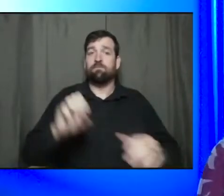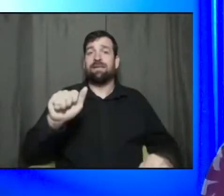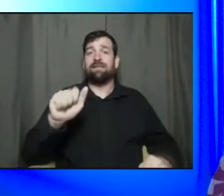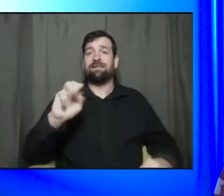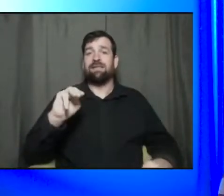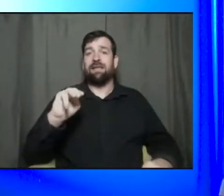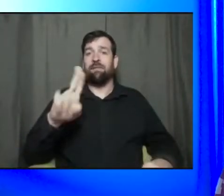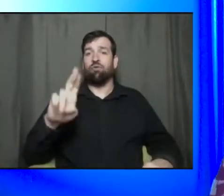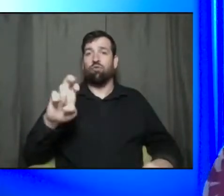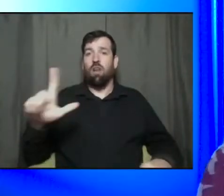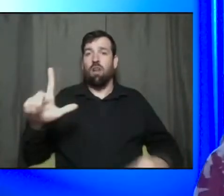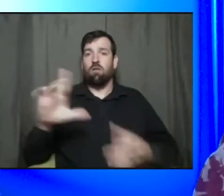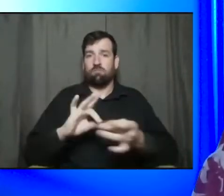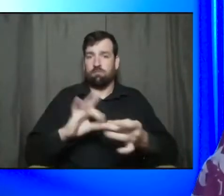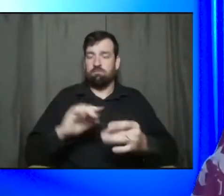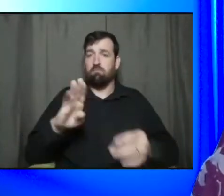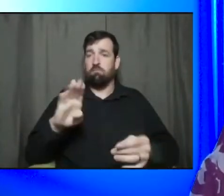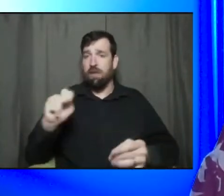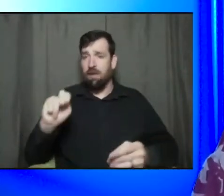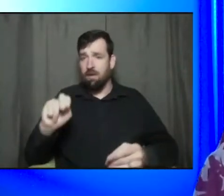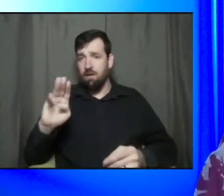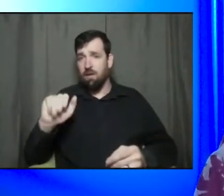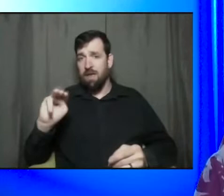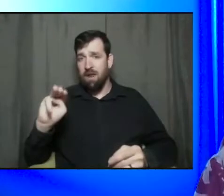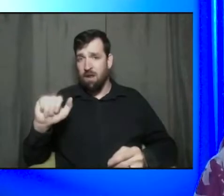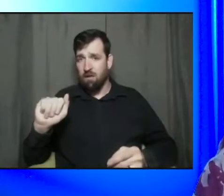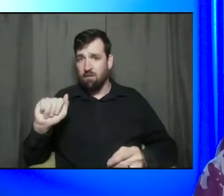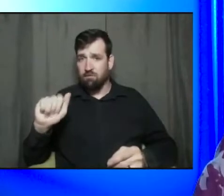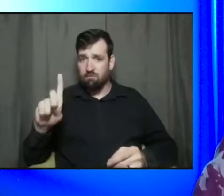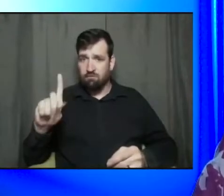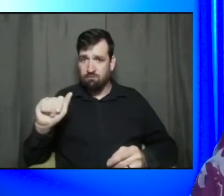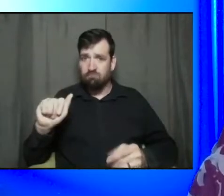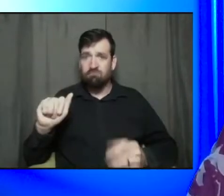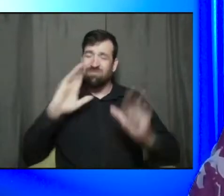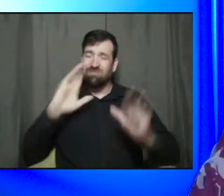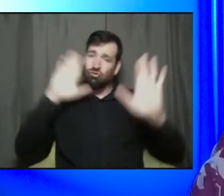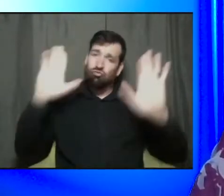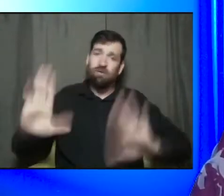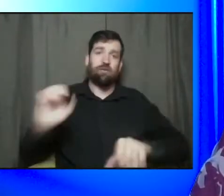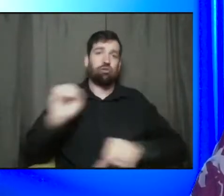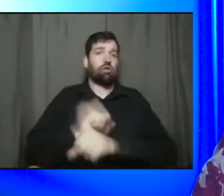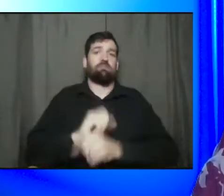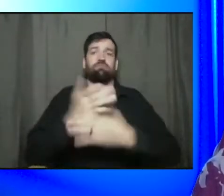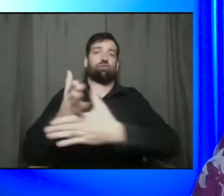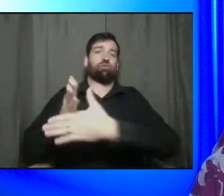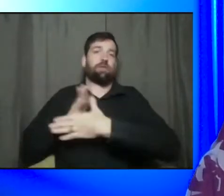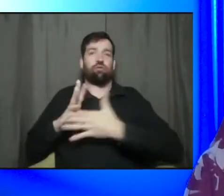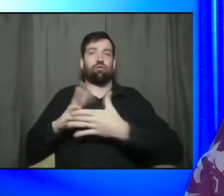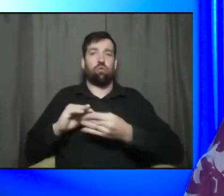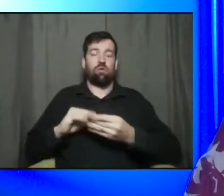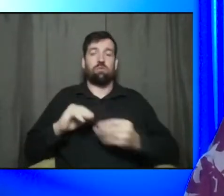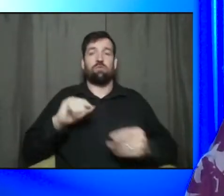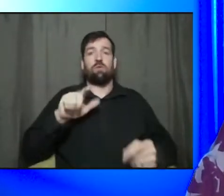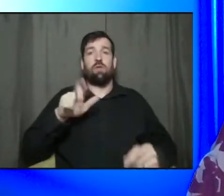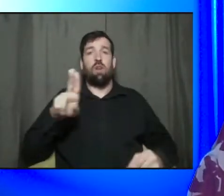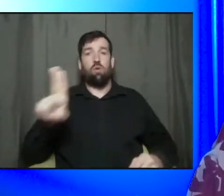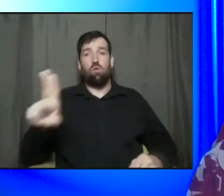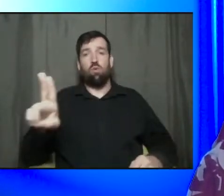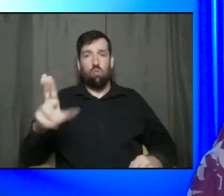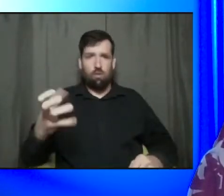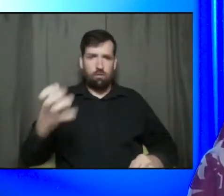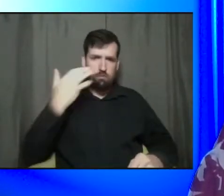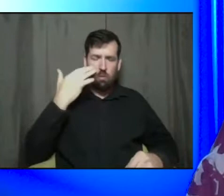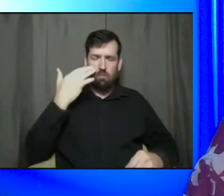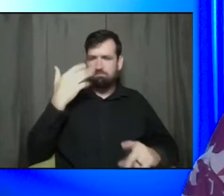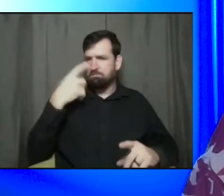and says, Ben and Amanda, great job sharing your stories. So I just wanted to share that with you. Lou wants to know, can you